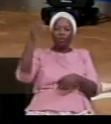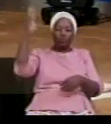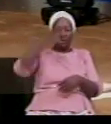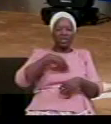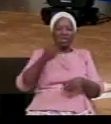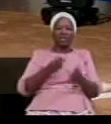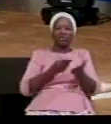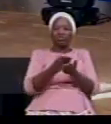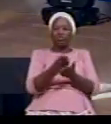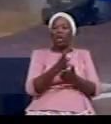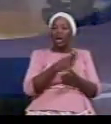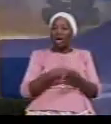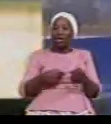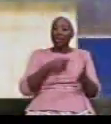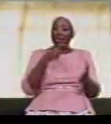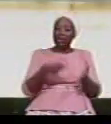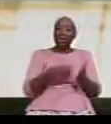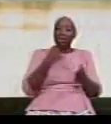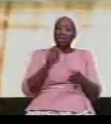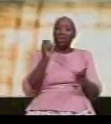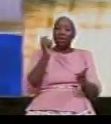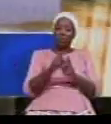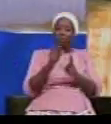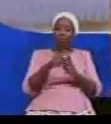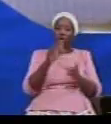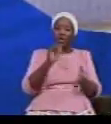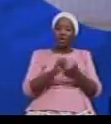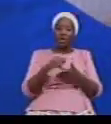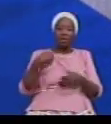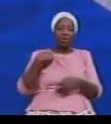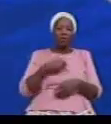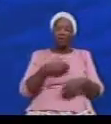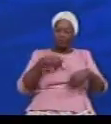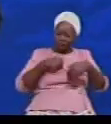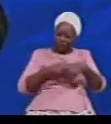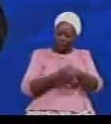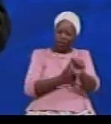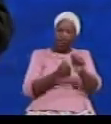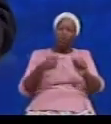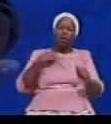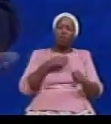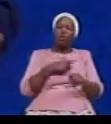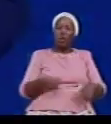And this is the word that we follow. We